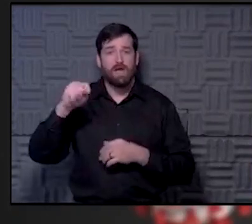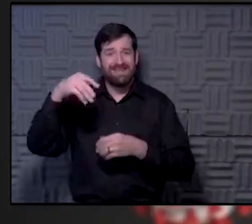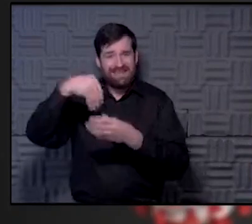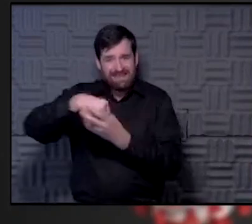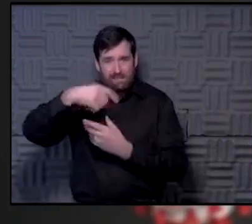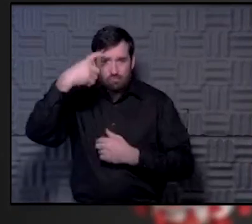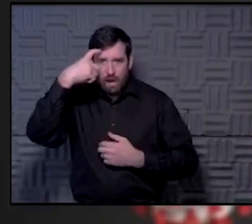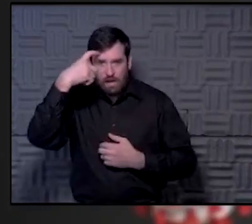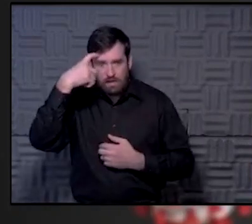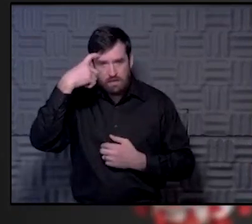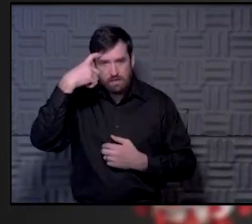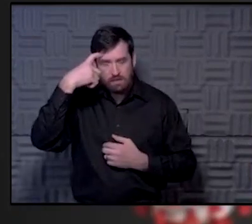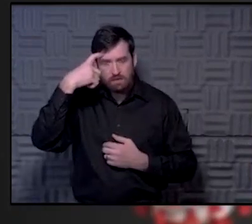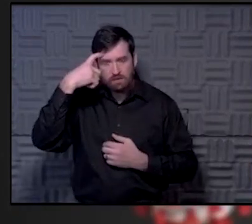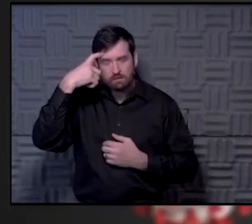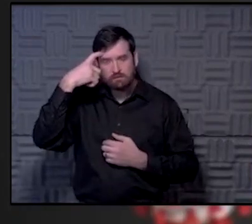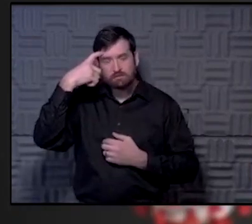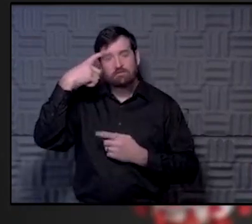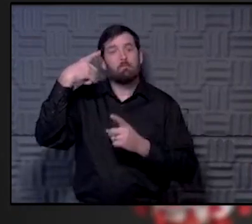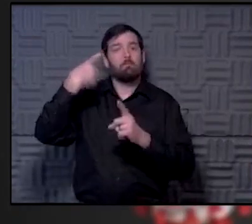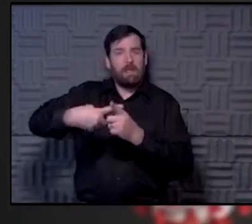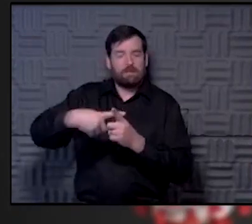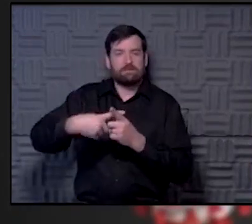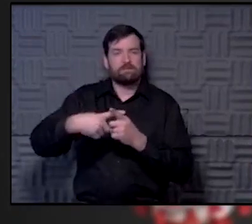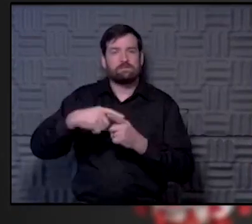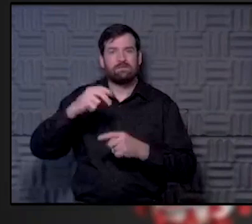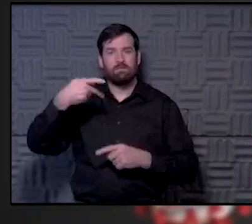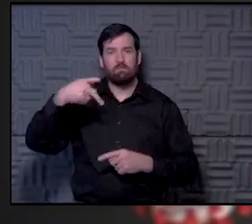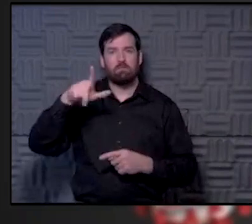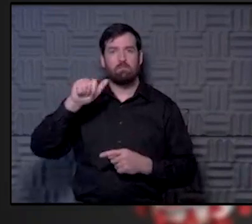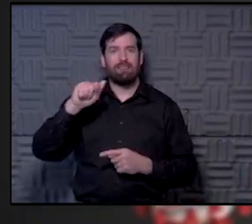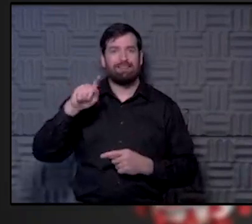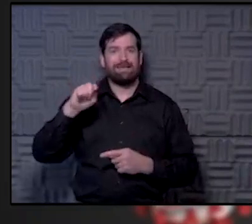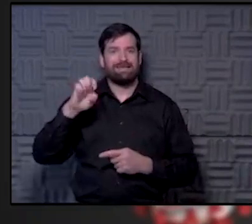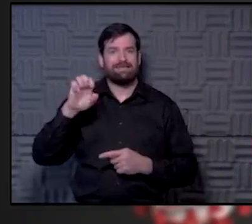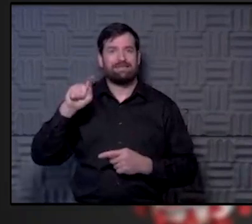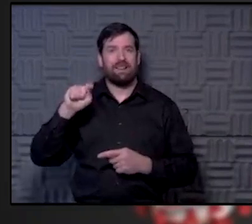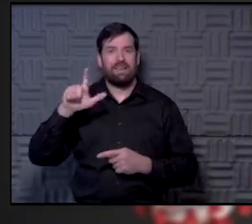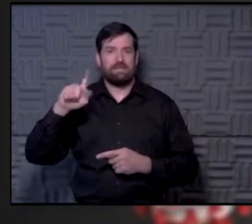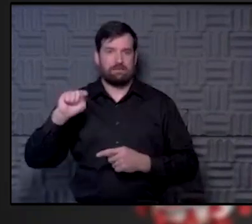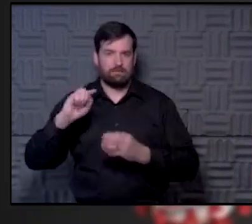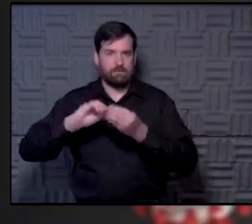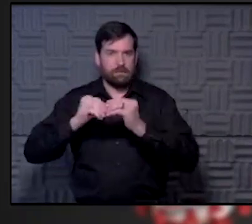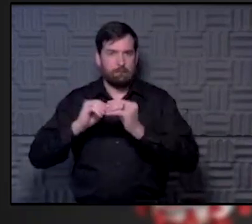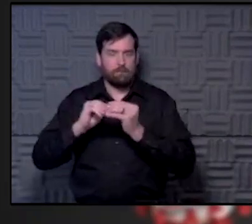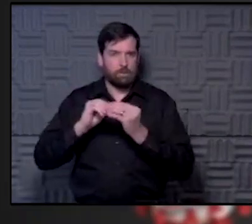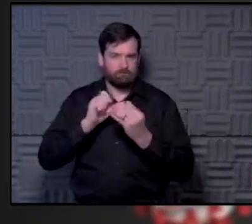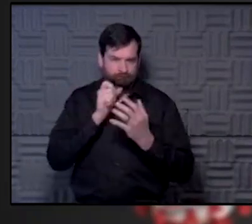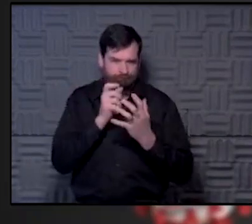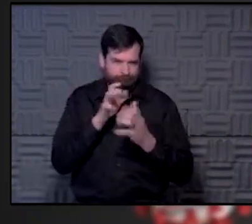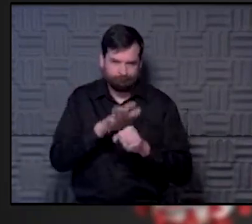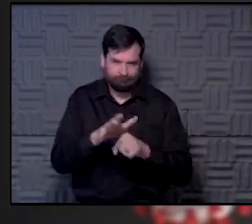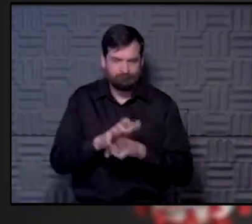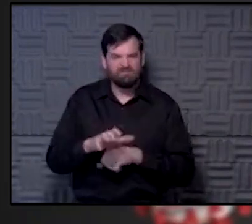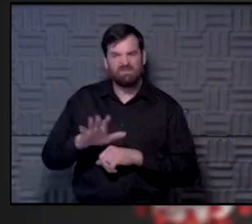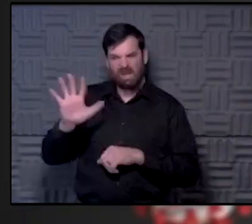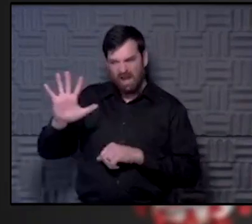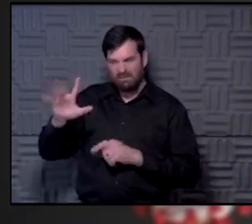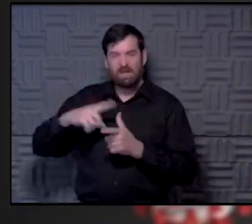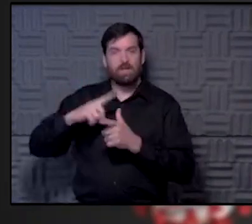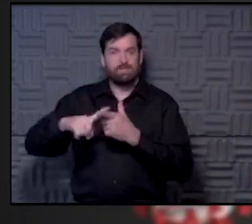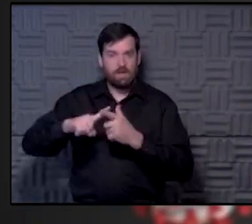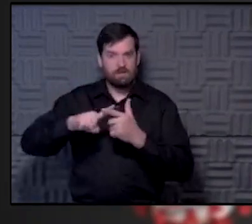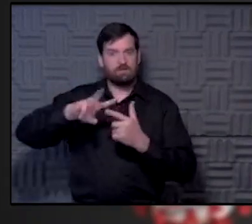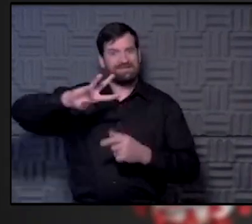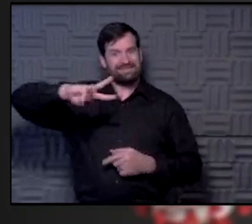with thrombocytopenia or low platelets. So there were 5 cases and possibly a 6th, and a lot of them came up at the end of